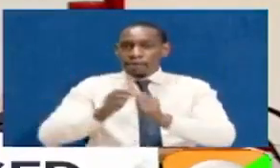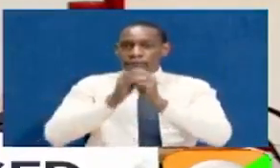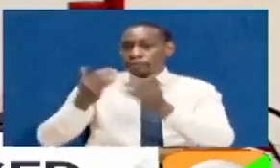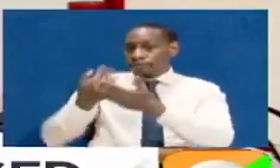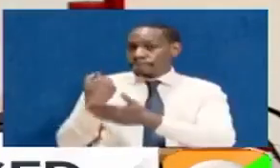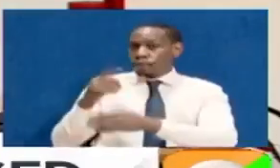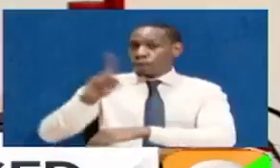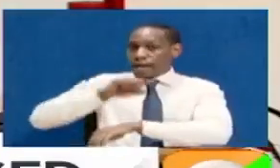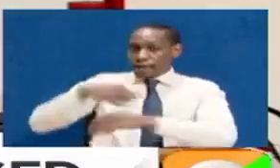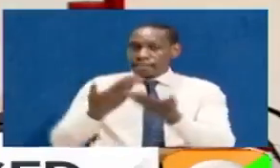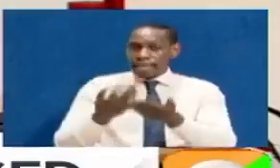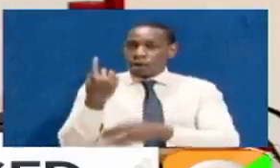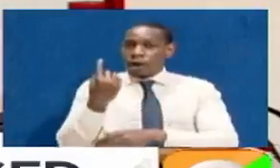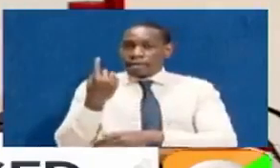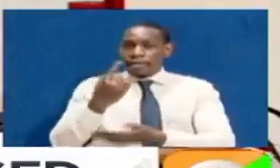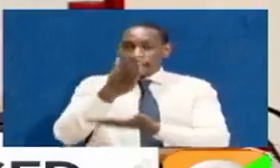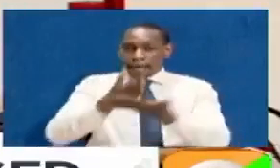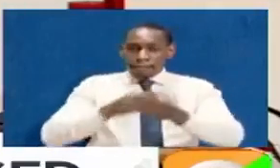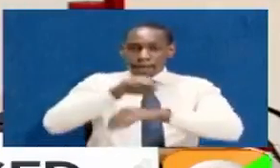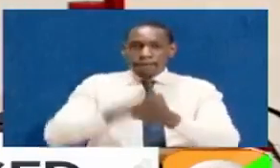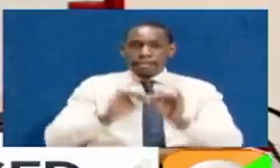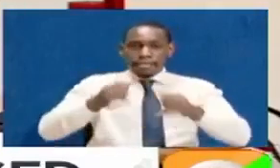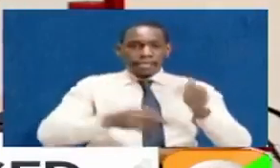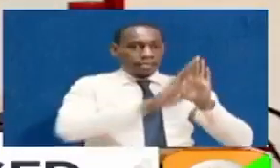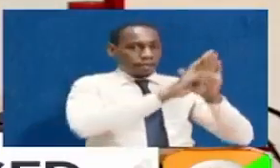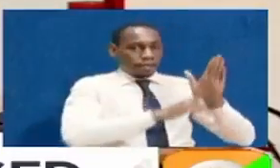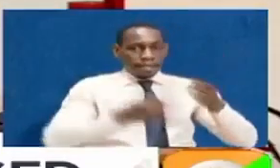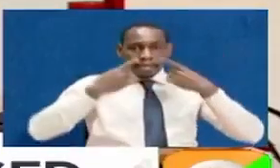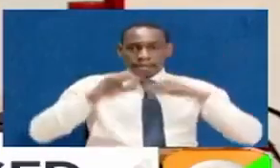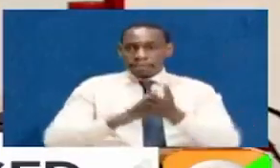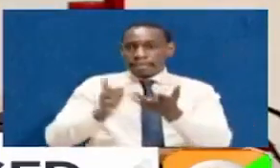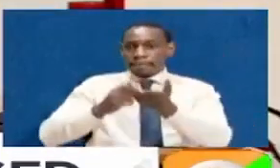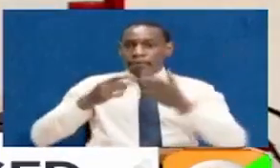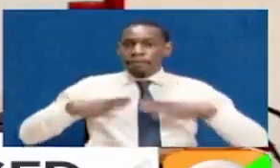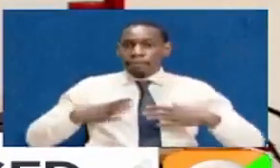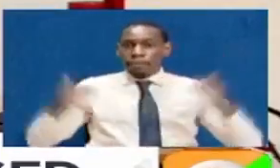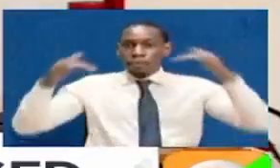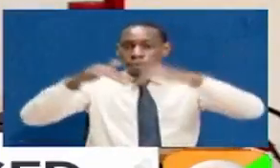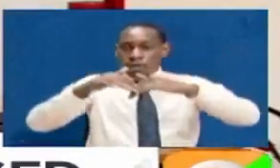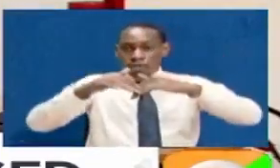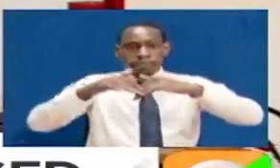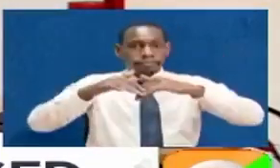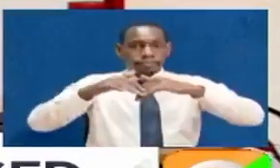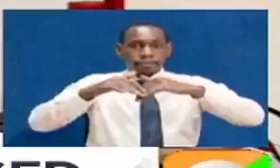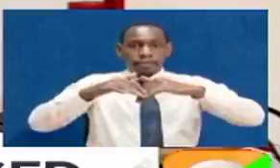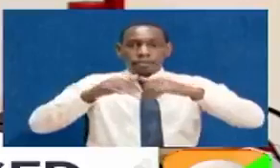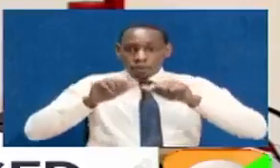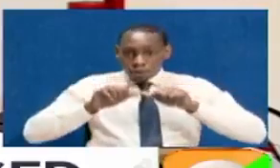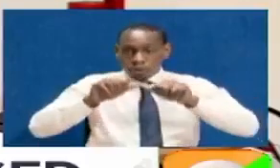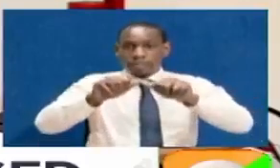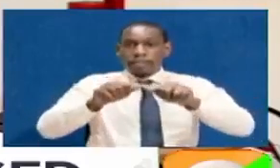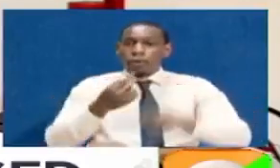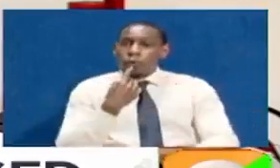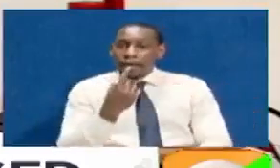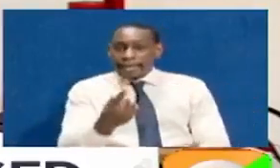from 1 hour to 1.5. Now, under these new rules released by the council, the number of congregates will, however, remain